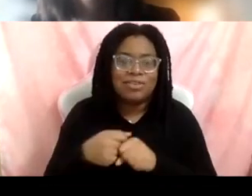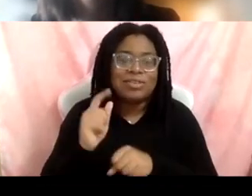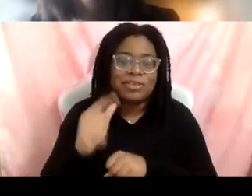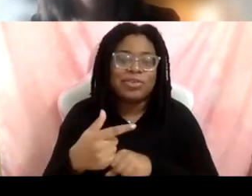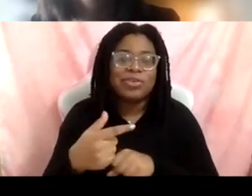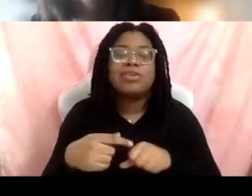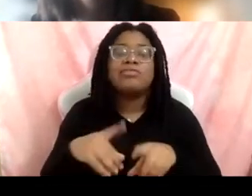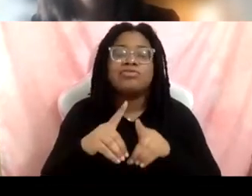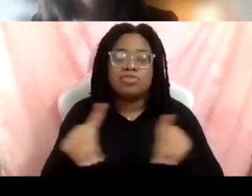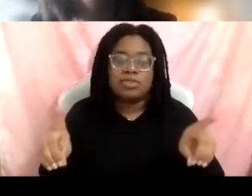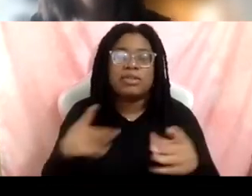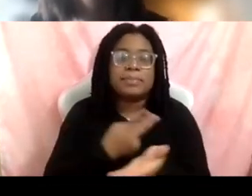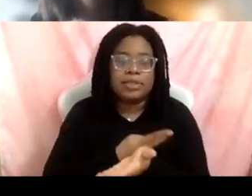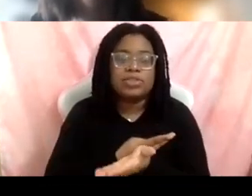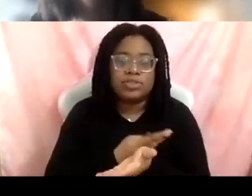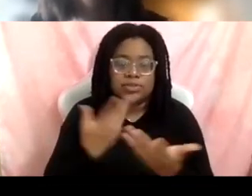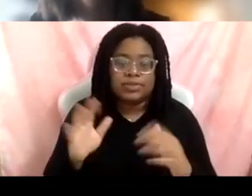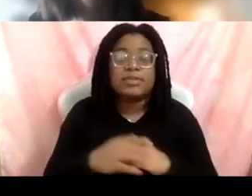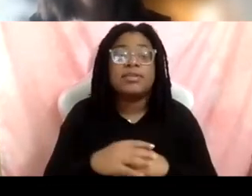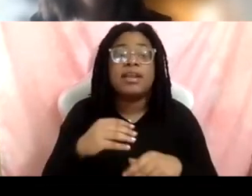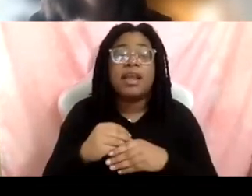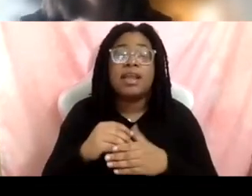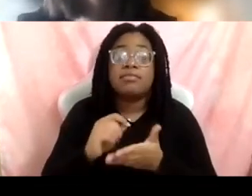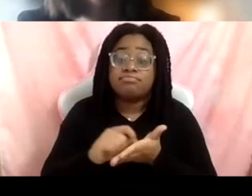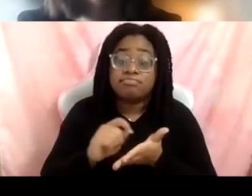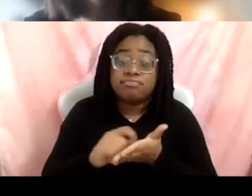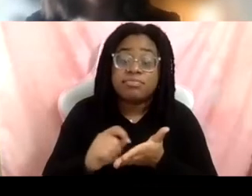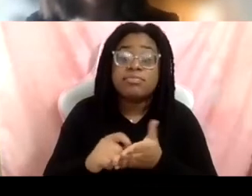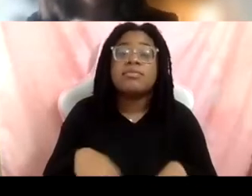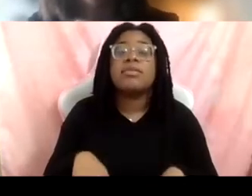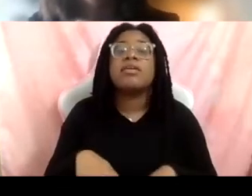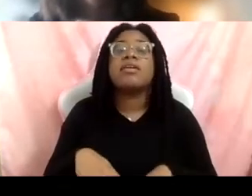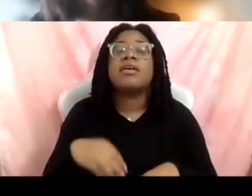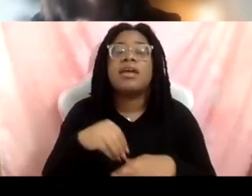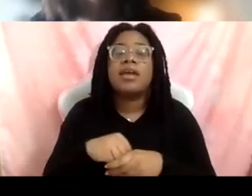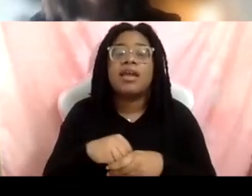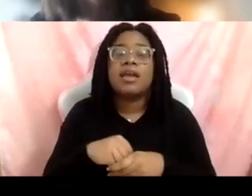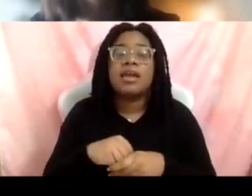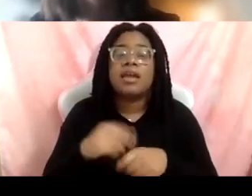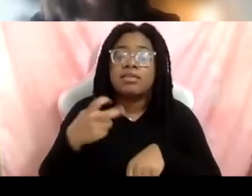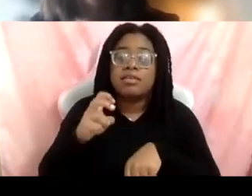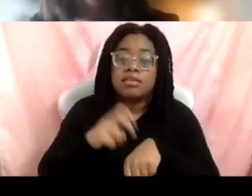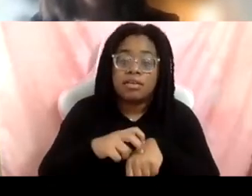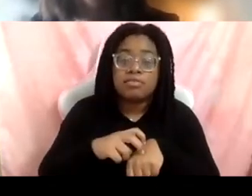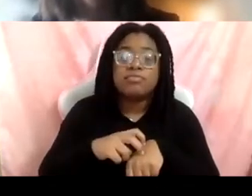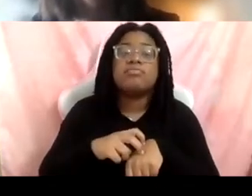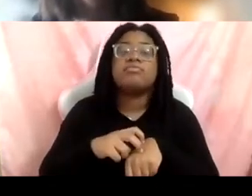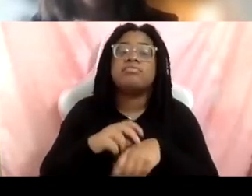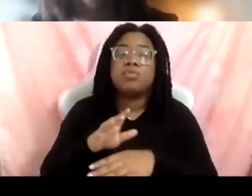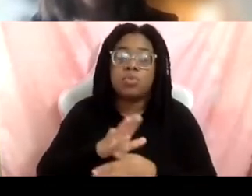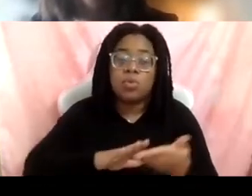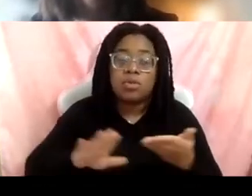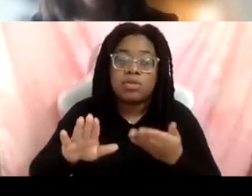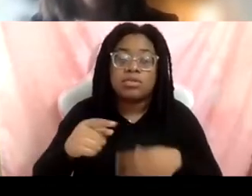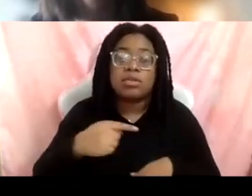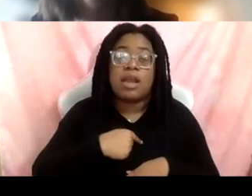up getting a master's degree in screenwriting from the National University of Ireland in Galway. I'm a